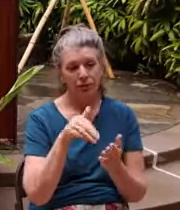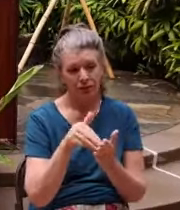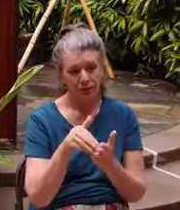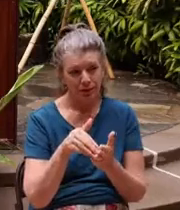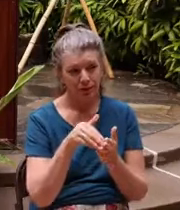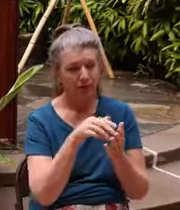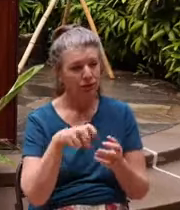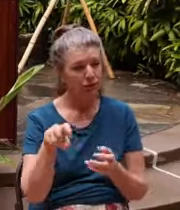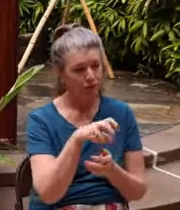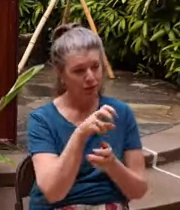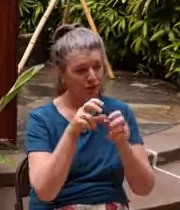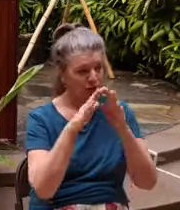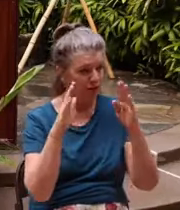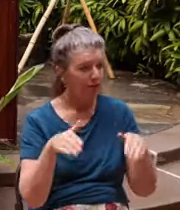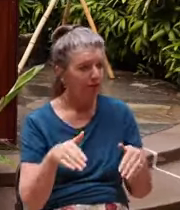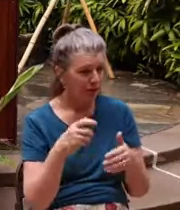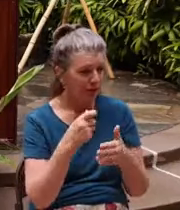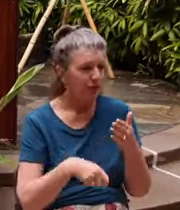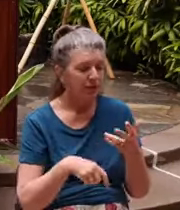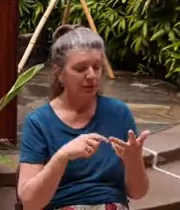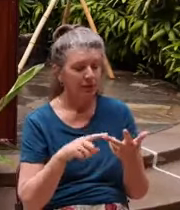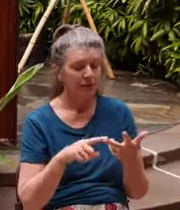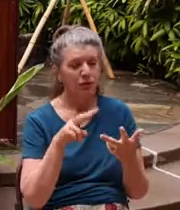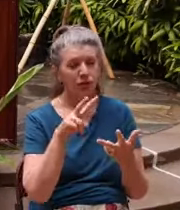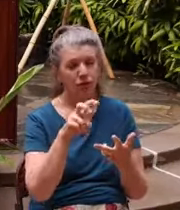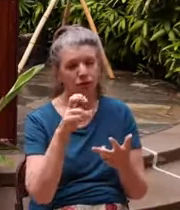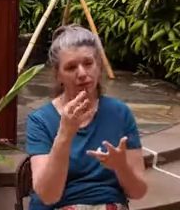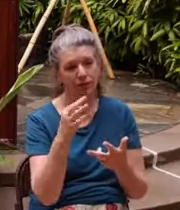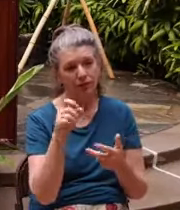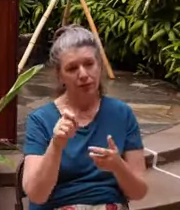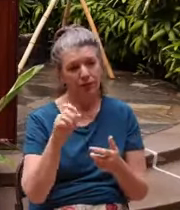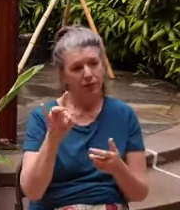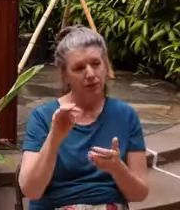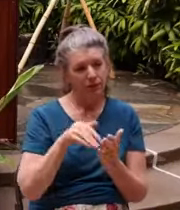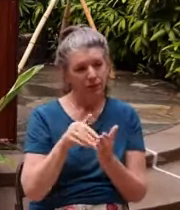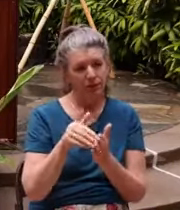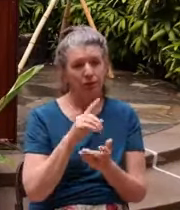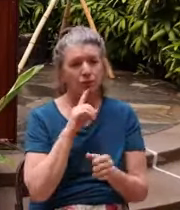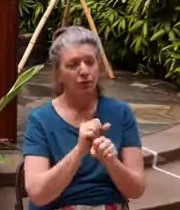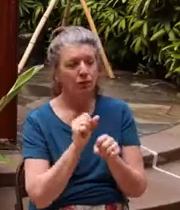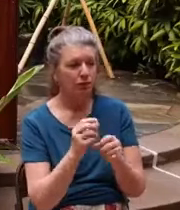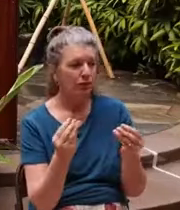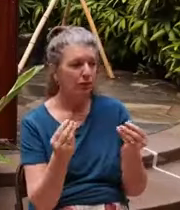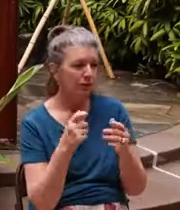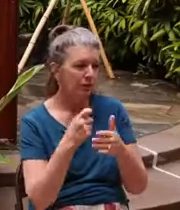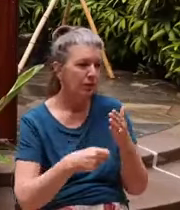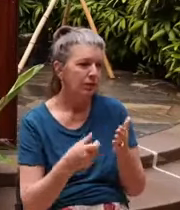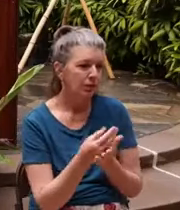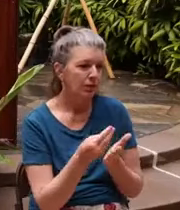transit accommodations tax, and $219.8 million in real property tax revenue.